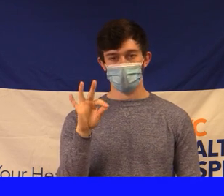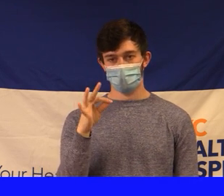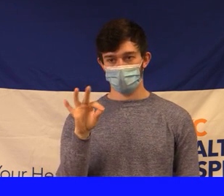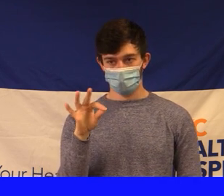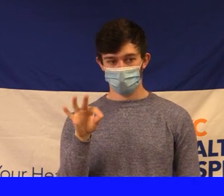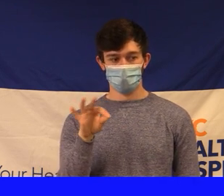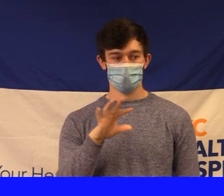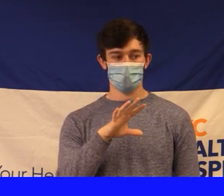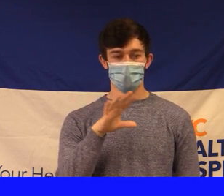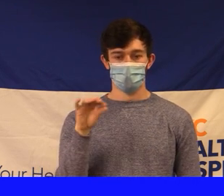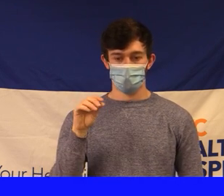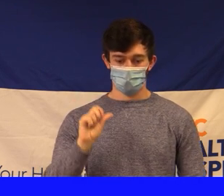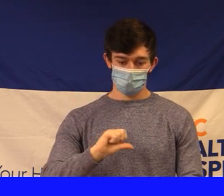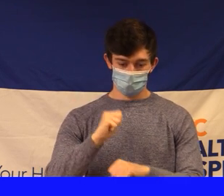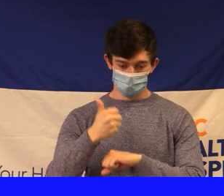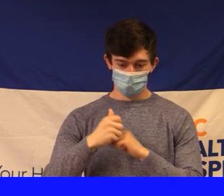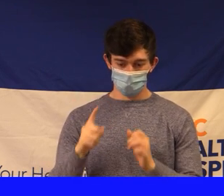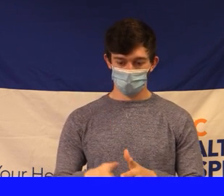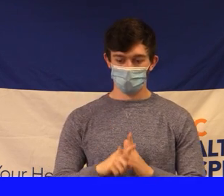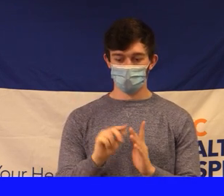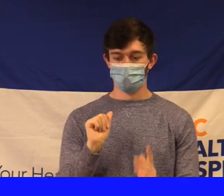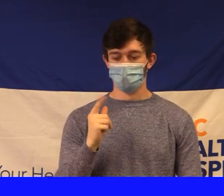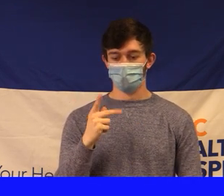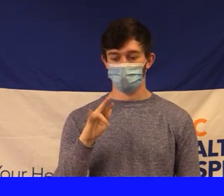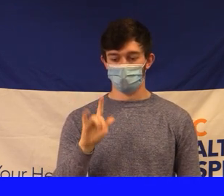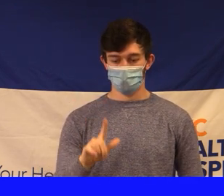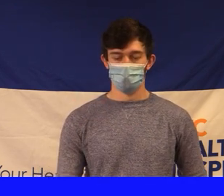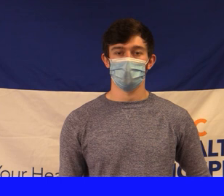2019 and implemented beginning in April.